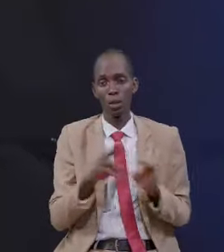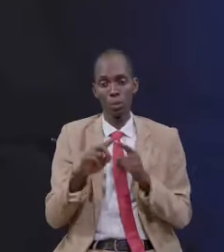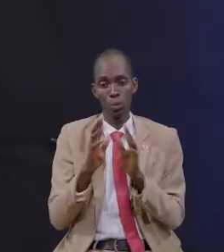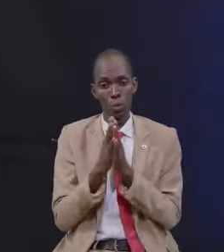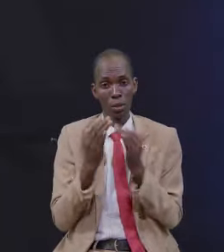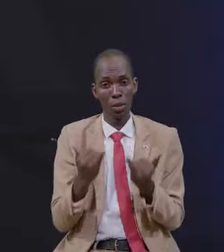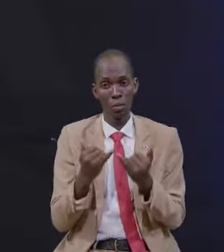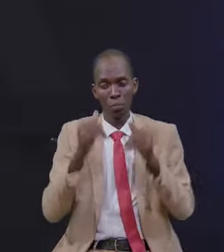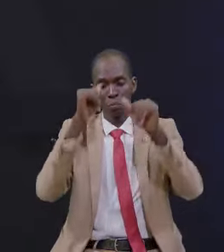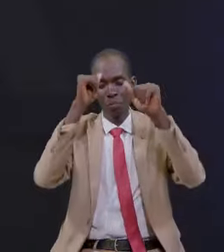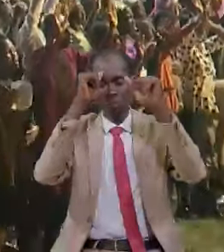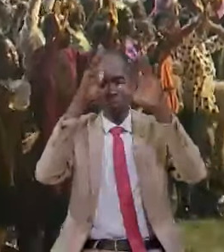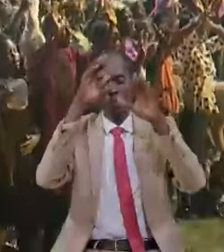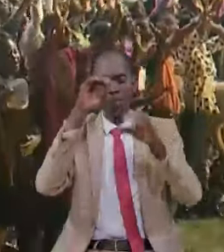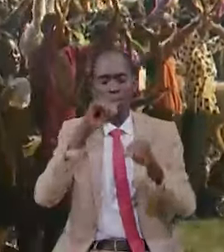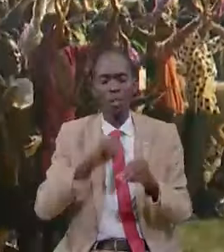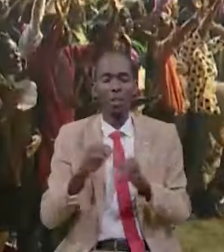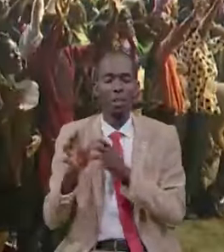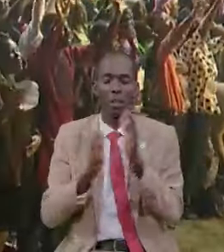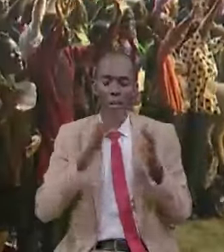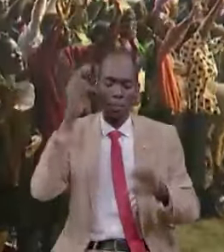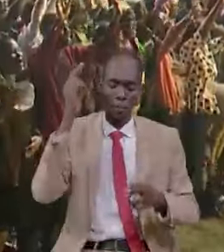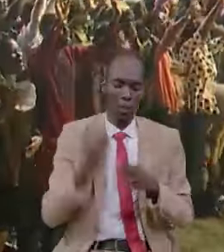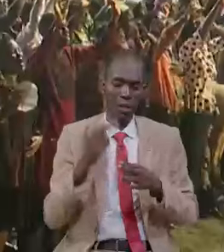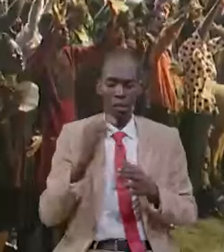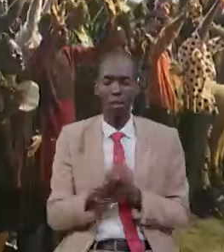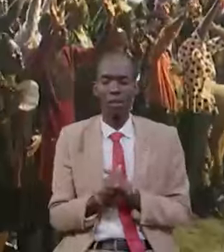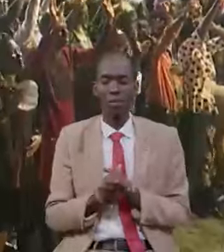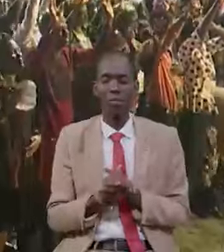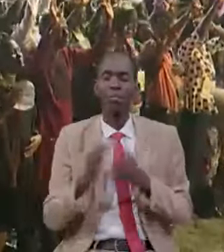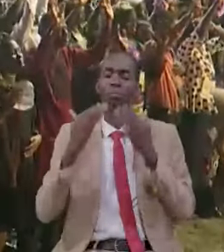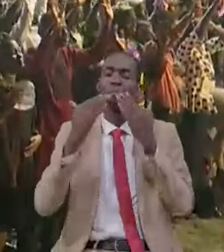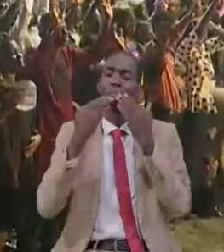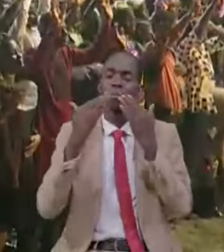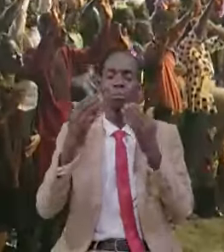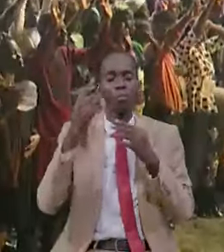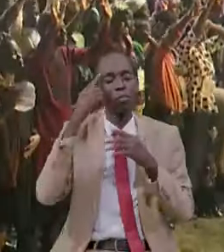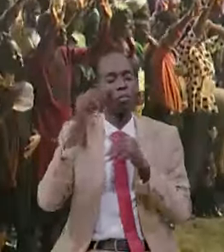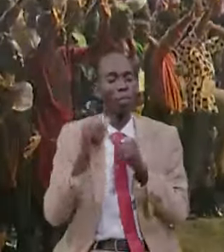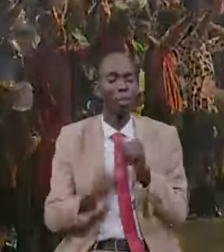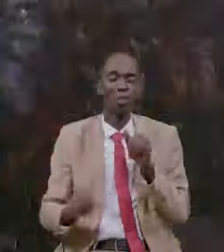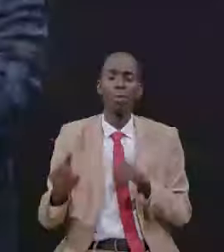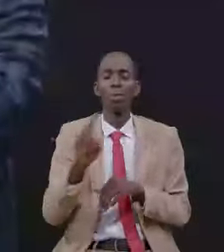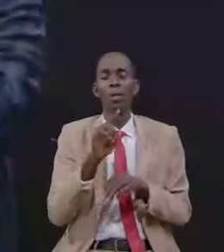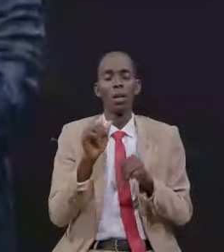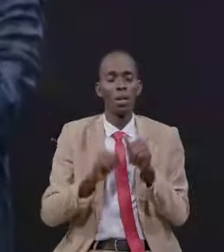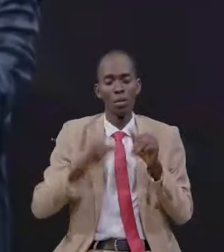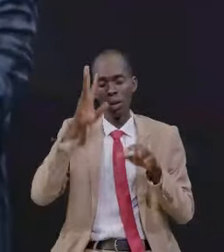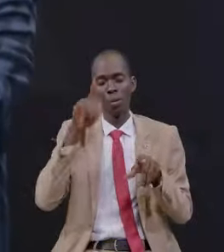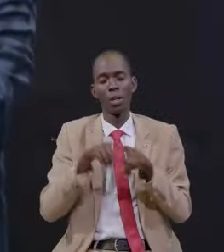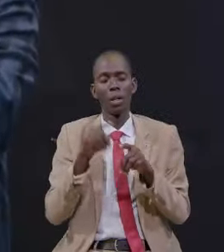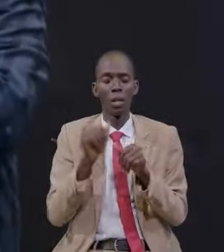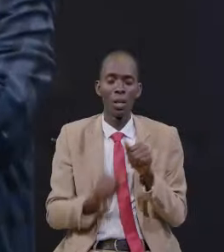in Jesus' name, thank you for everyone, every brother, every